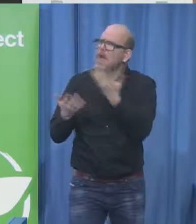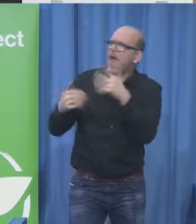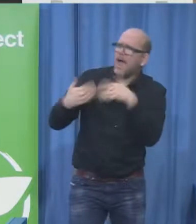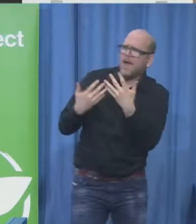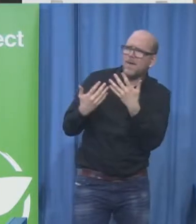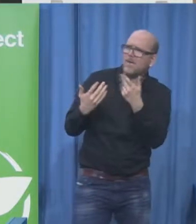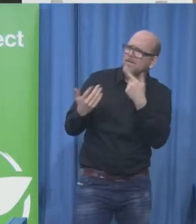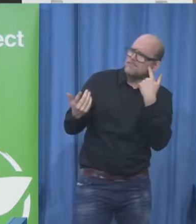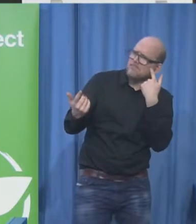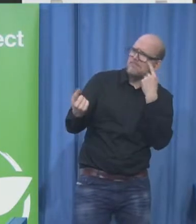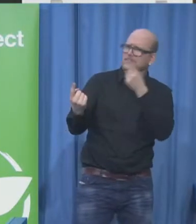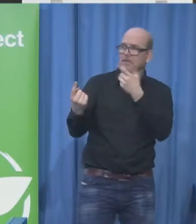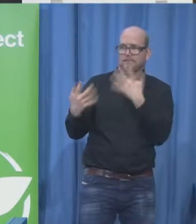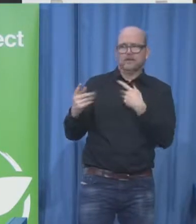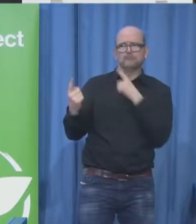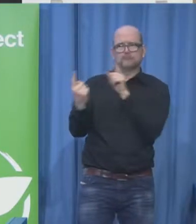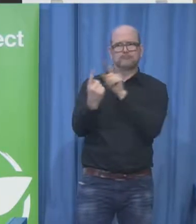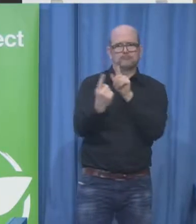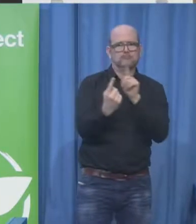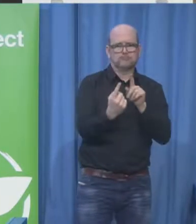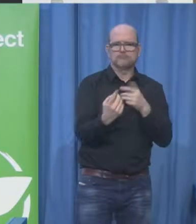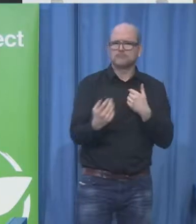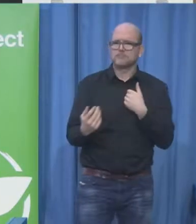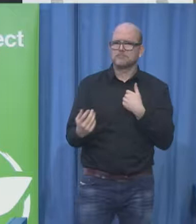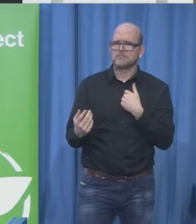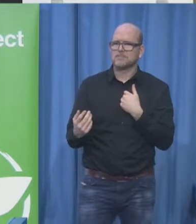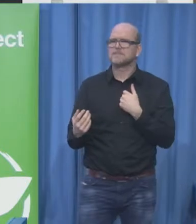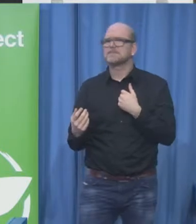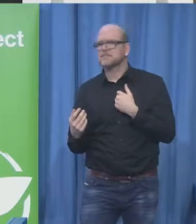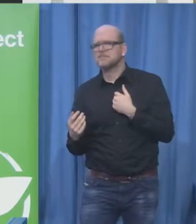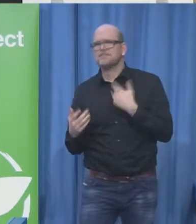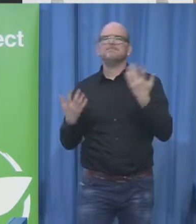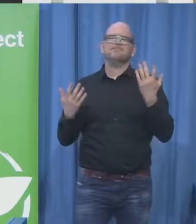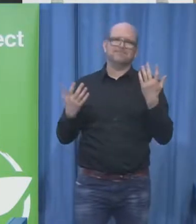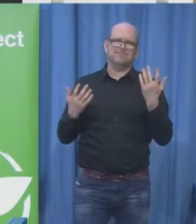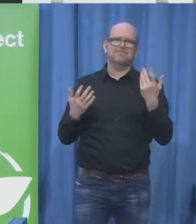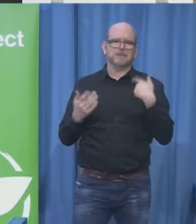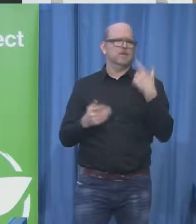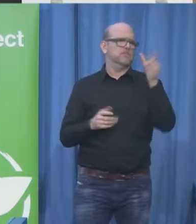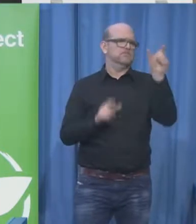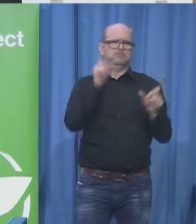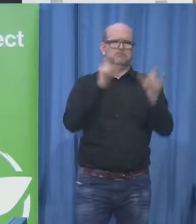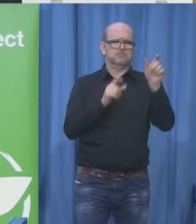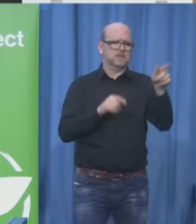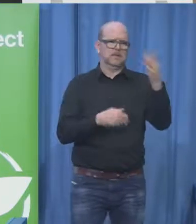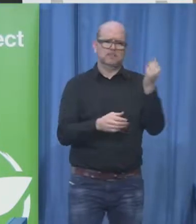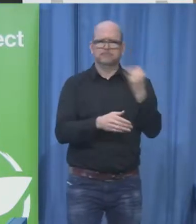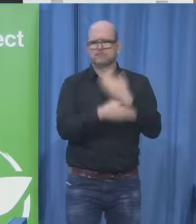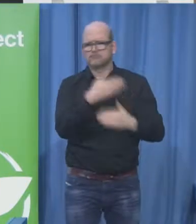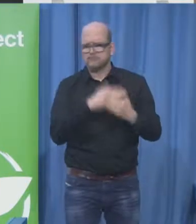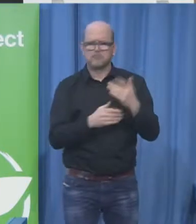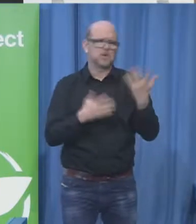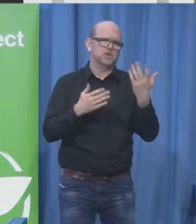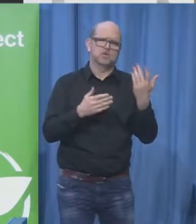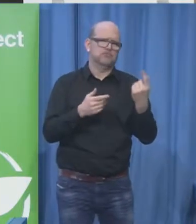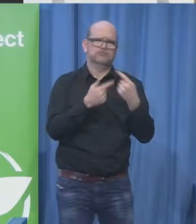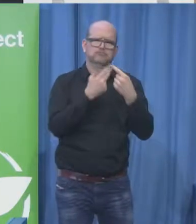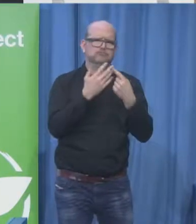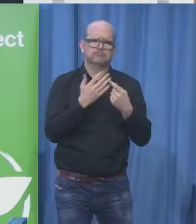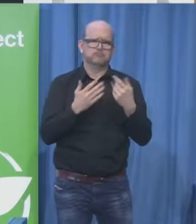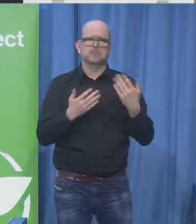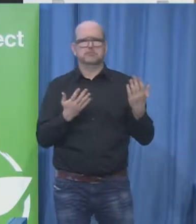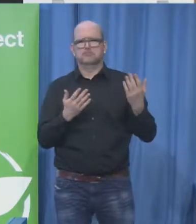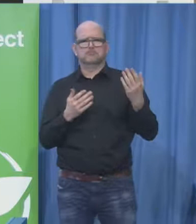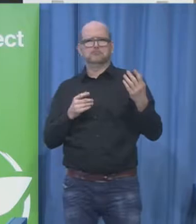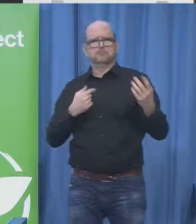service representative upon seeing that she was a disabled customer, but don't worry, I'll treat you like a human. And he was